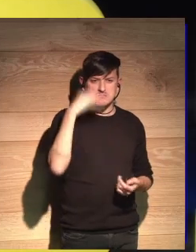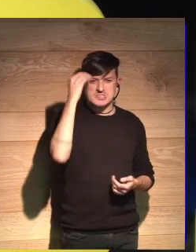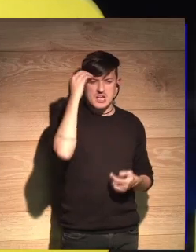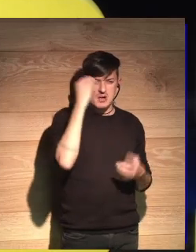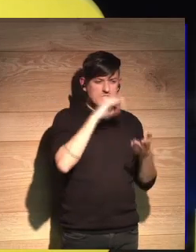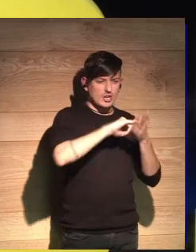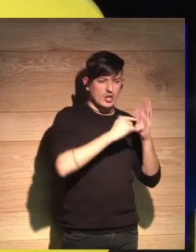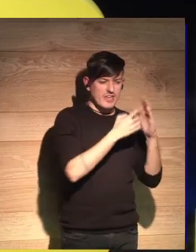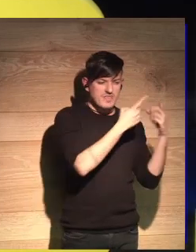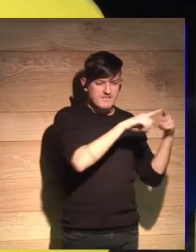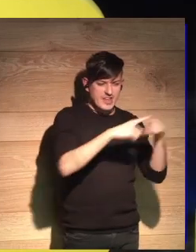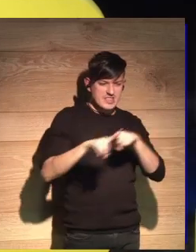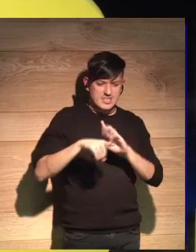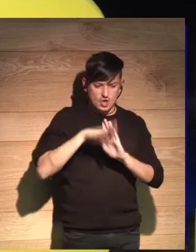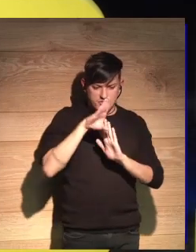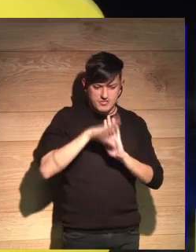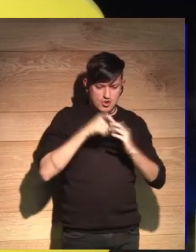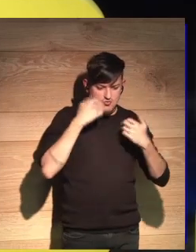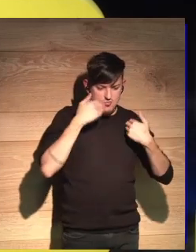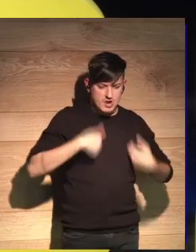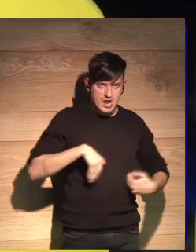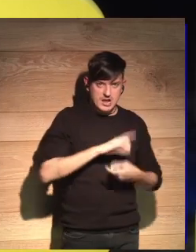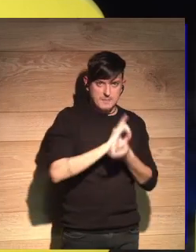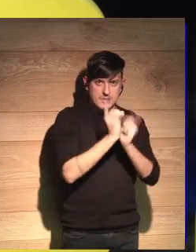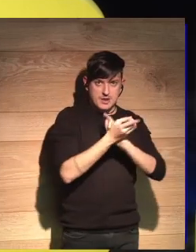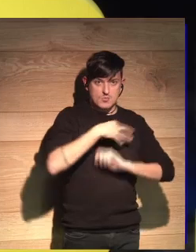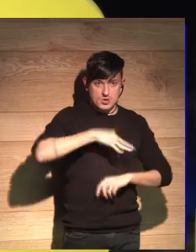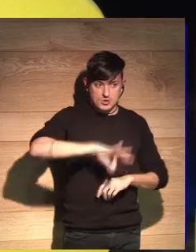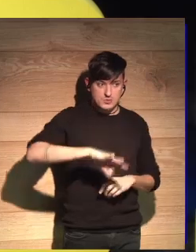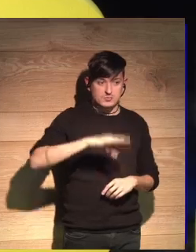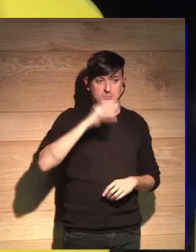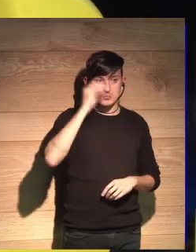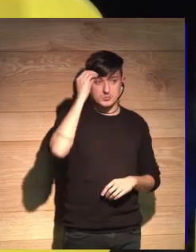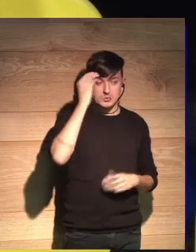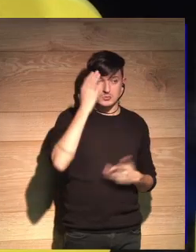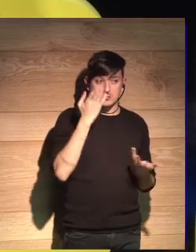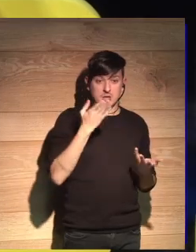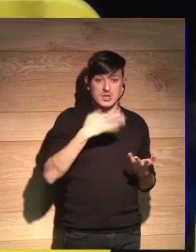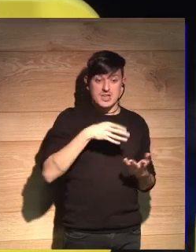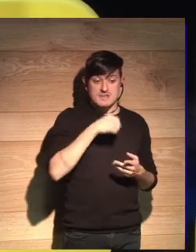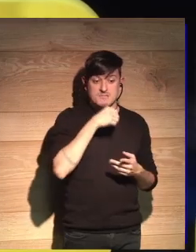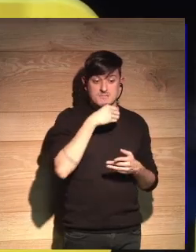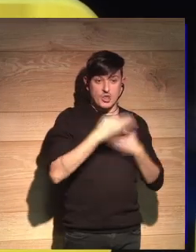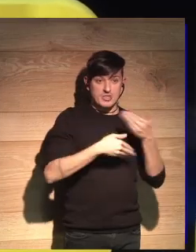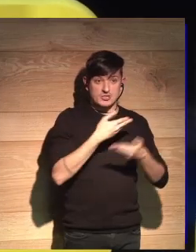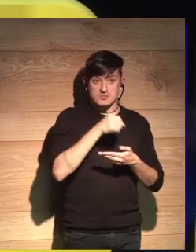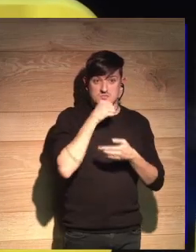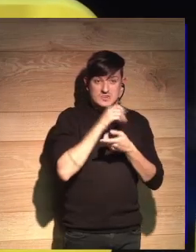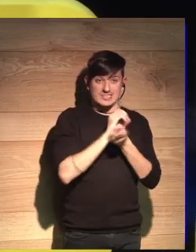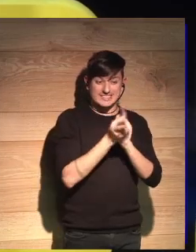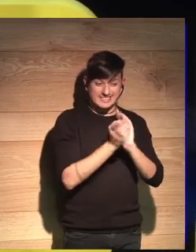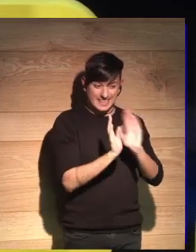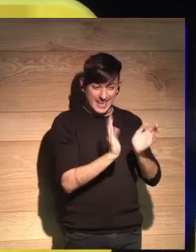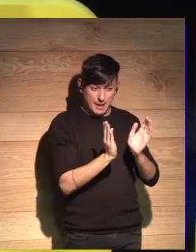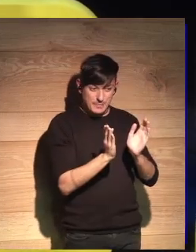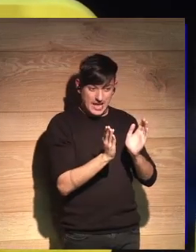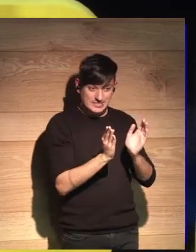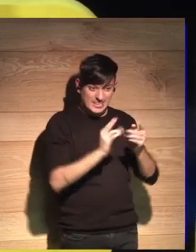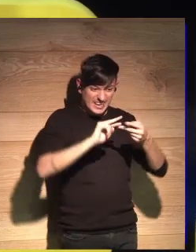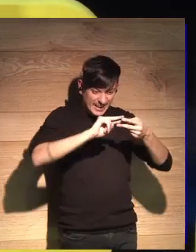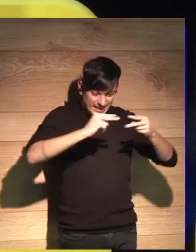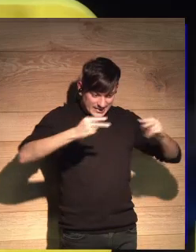So I already mentioned that we might be able to intervene in the aging process using gene therapy. I know a lady who literally done